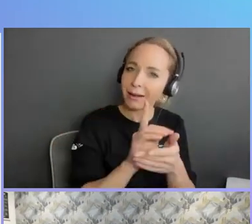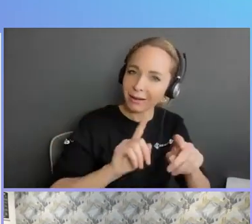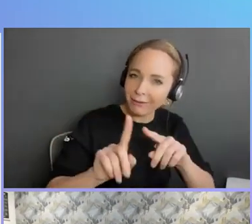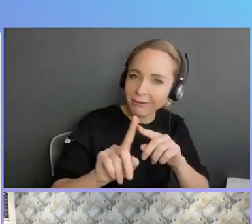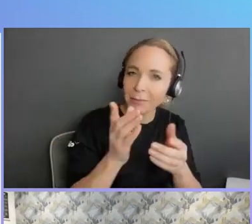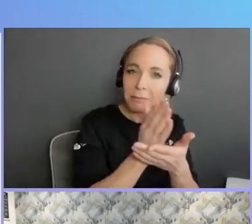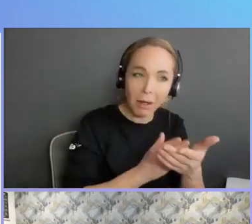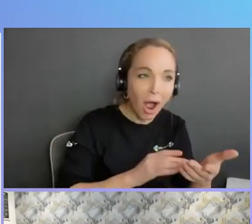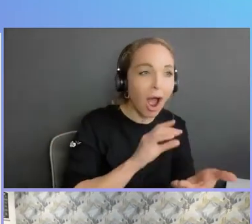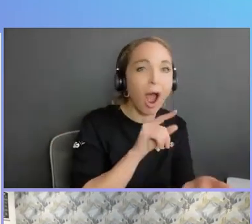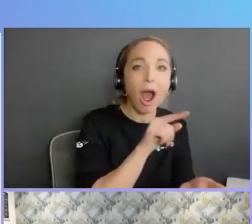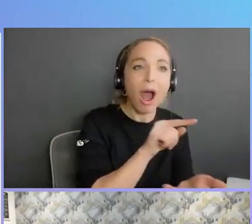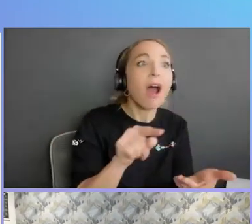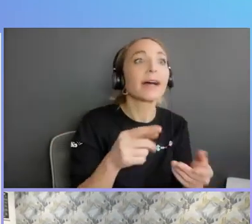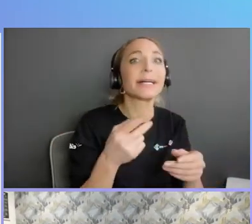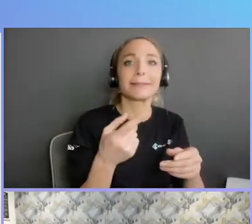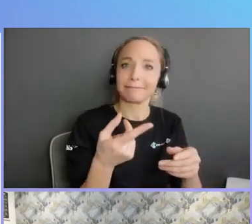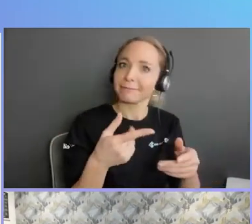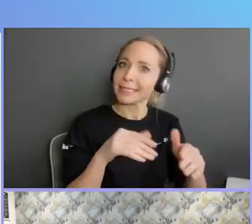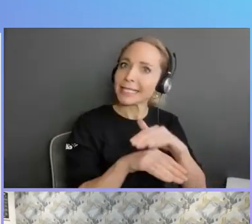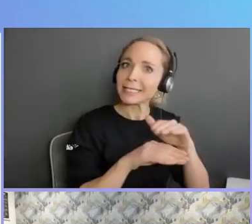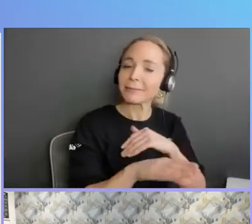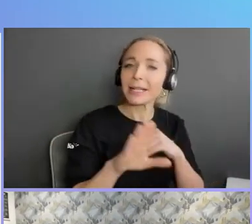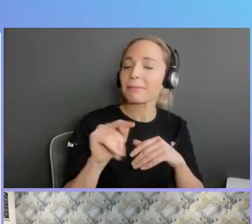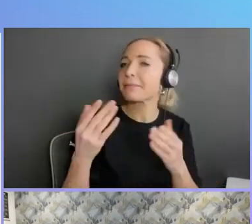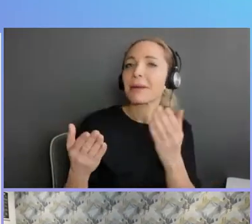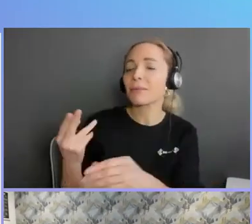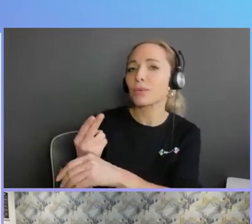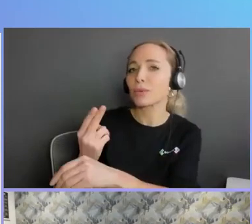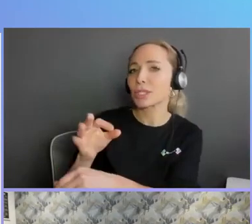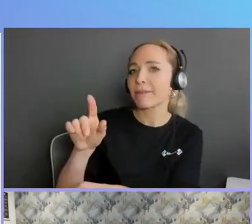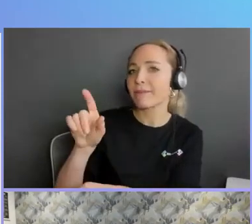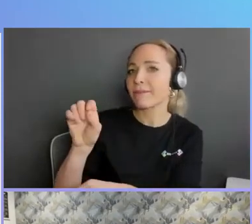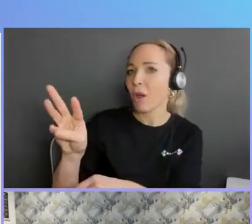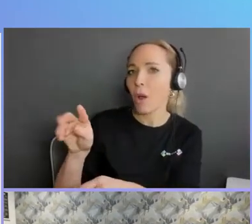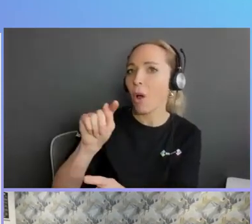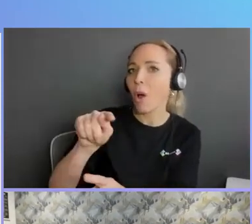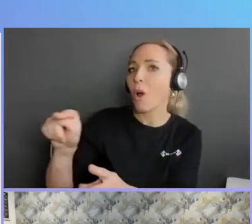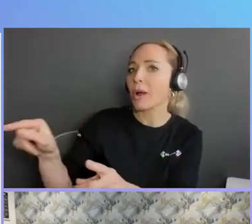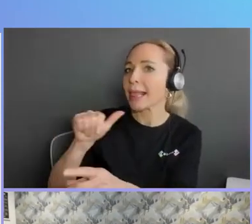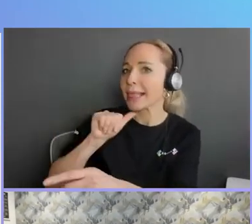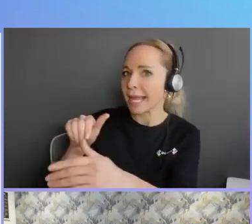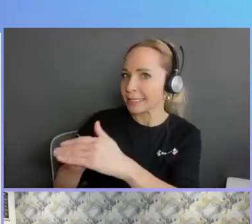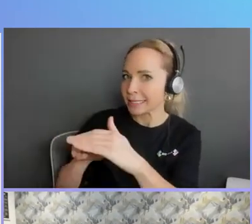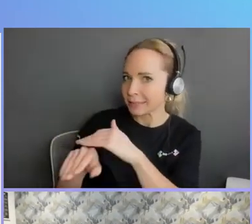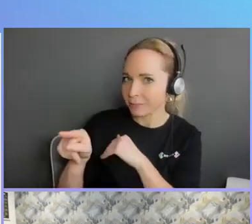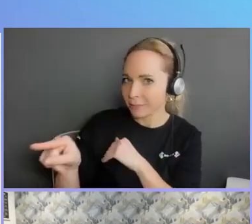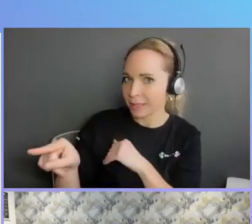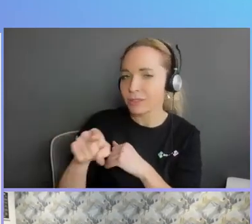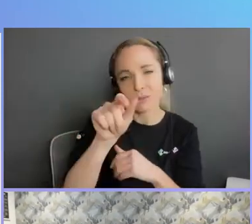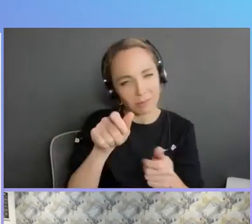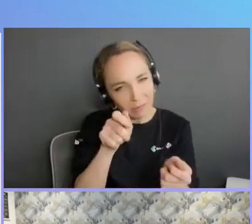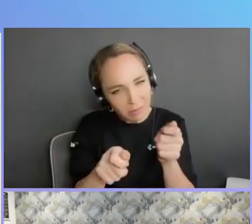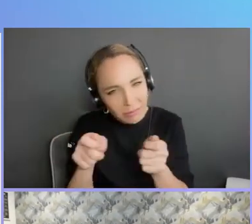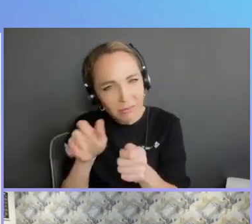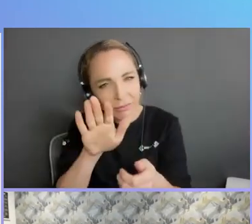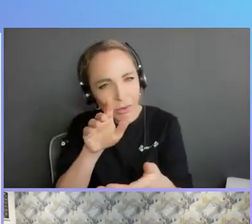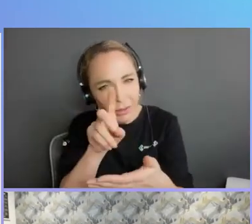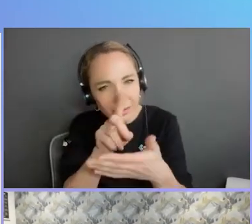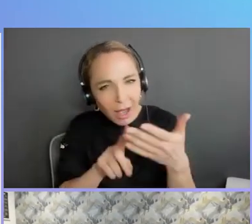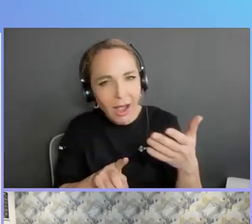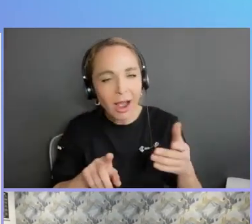the component, the user flow, maybe it's not accessible. So you have the opportunity to iterate your design to make sure that it